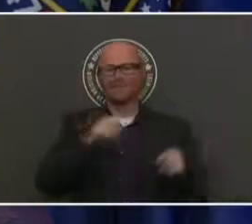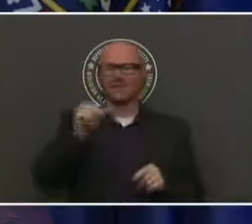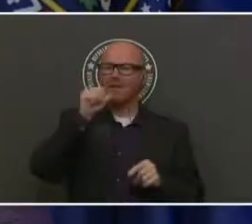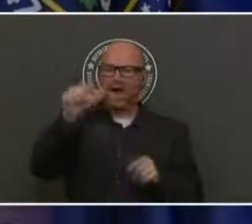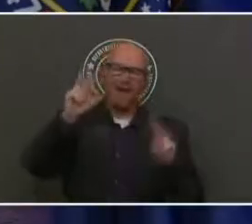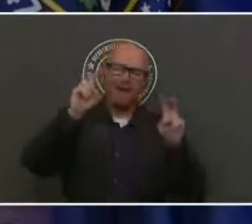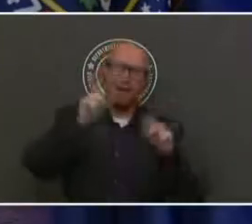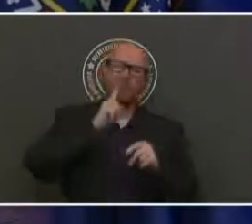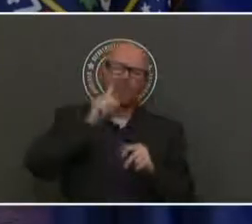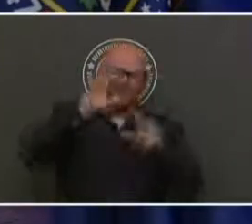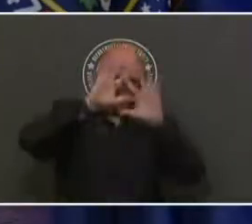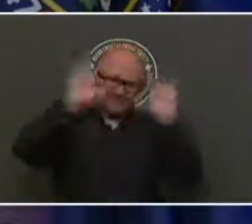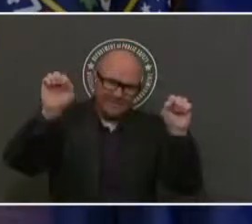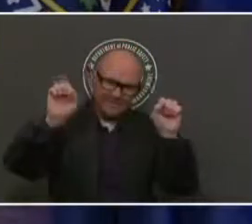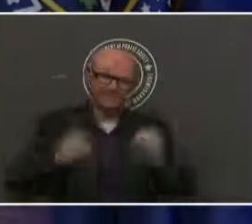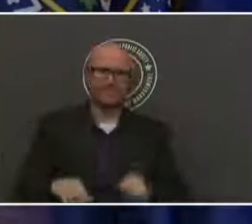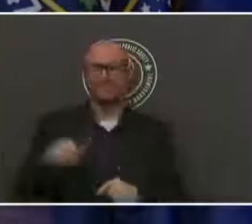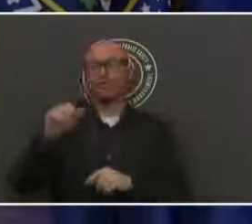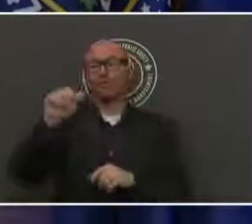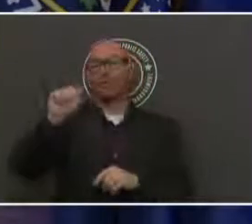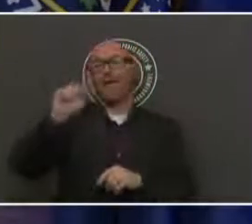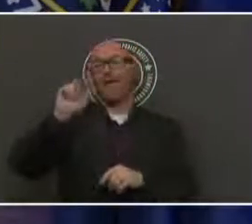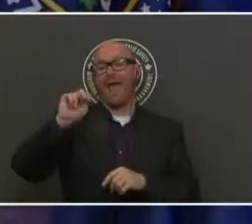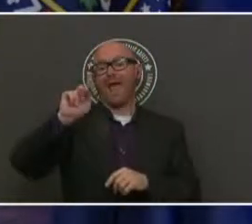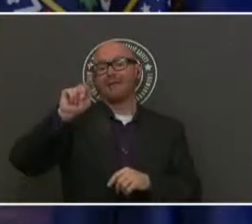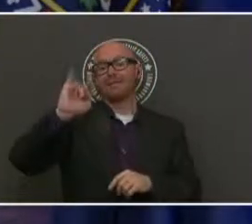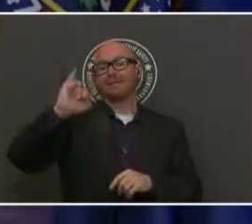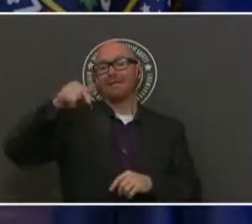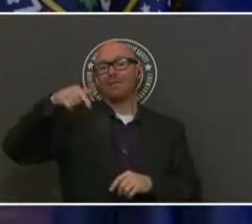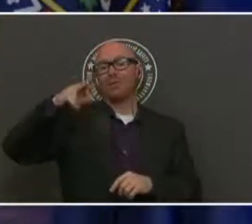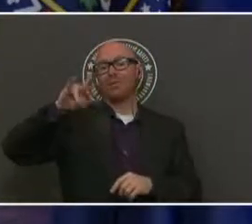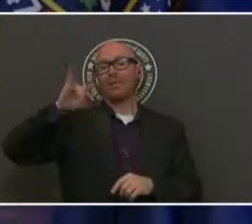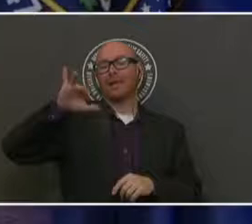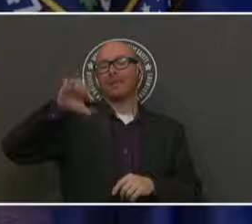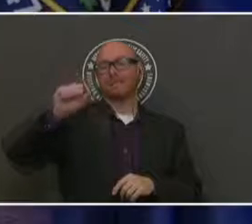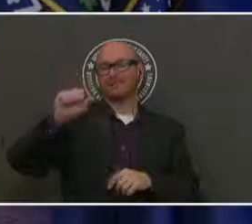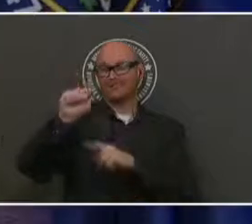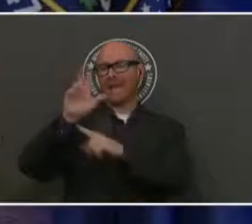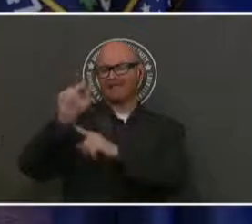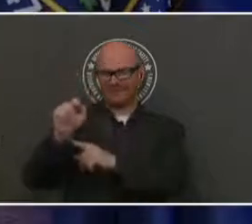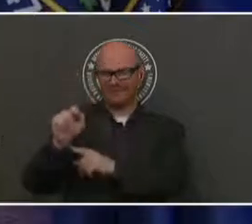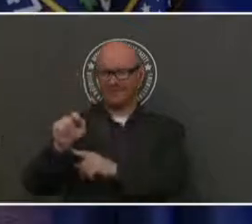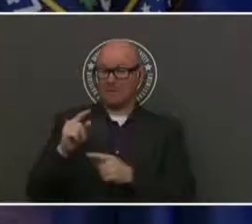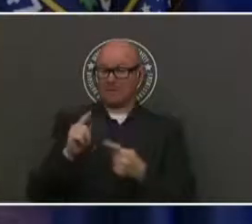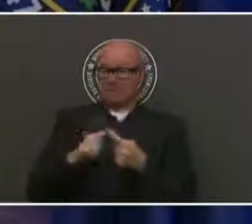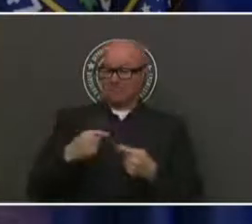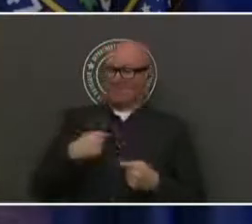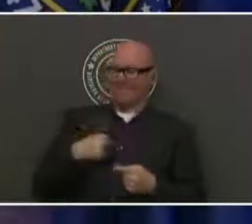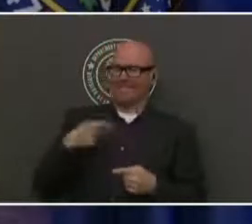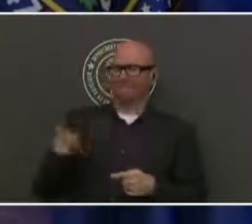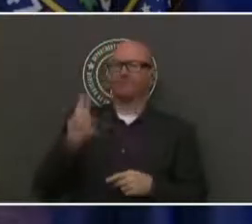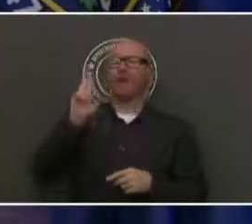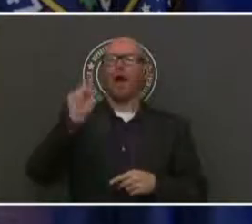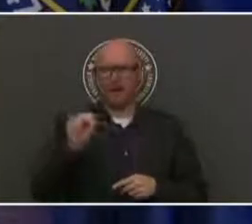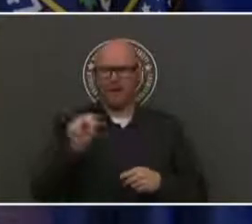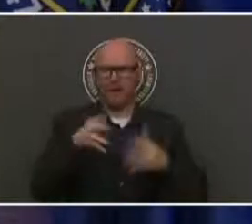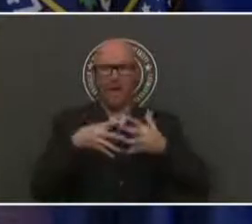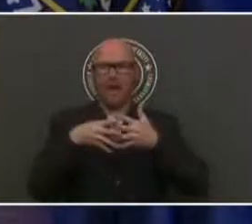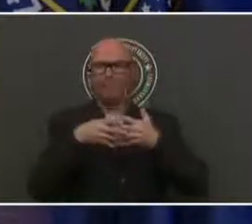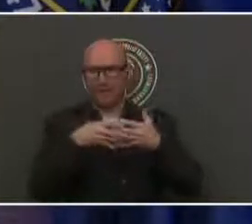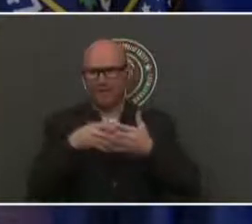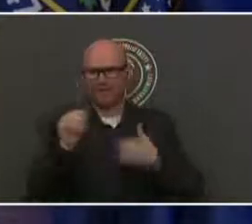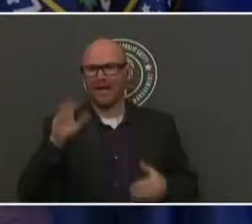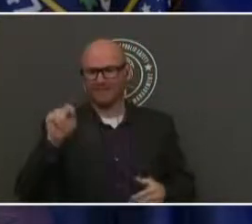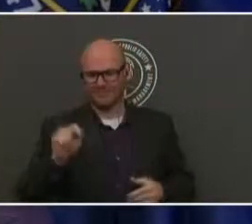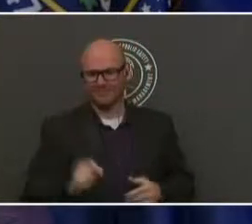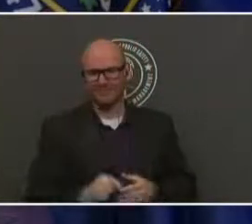The Antiquities Act is the most un-American of laws. It's the most un-American. This idea that one